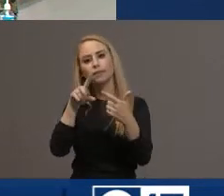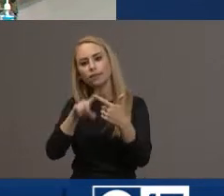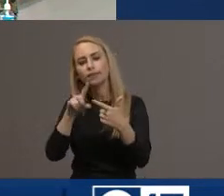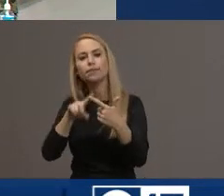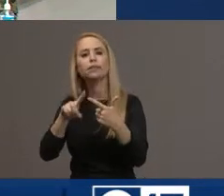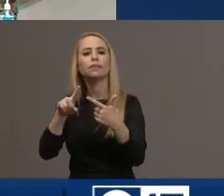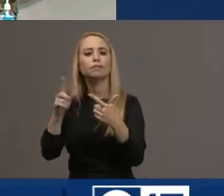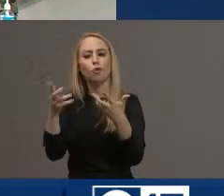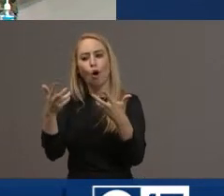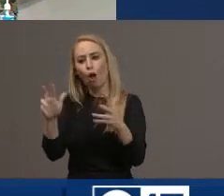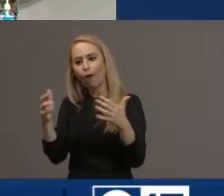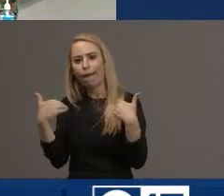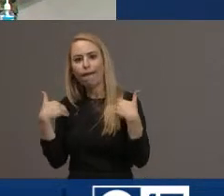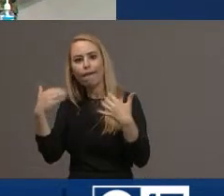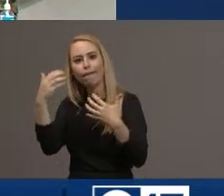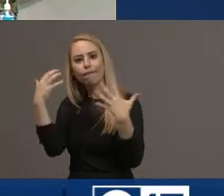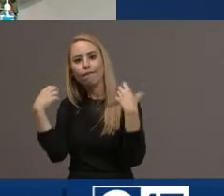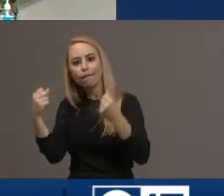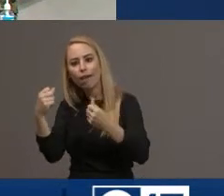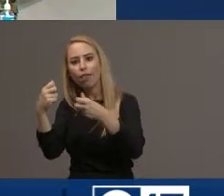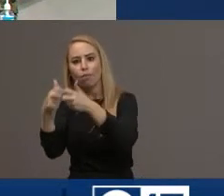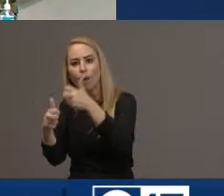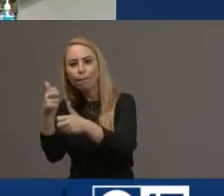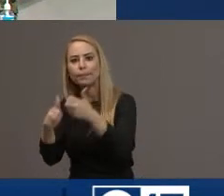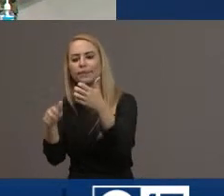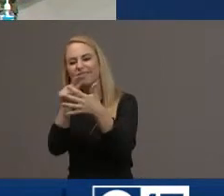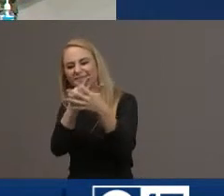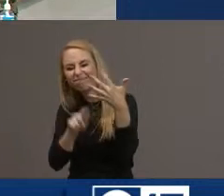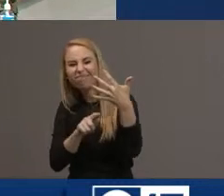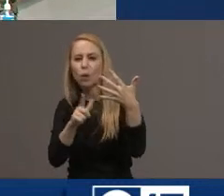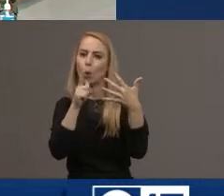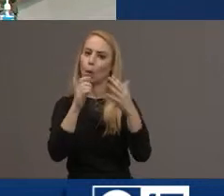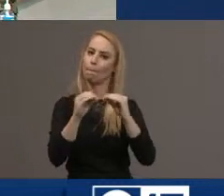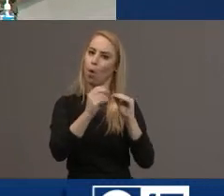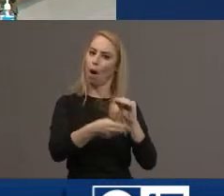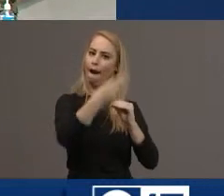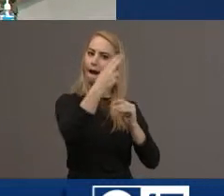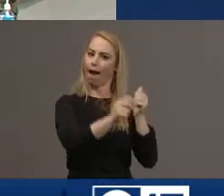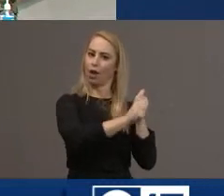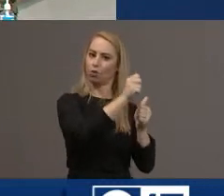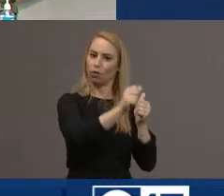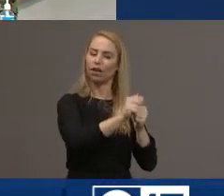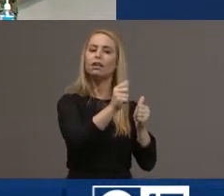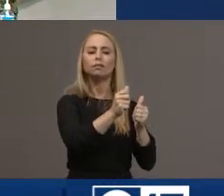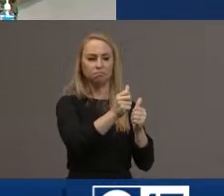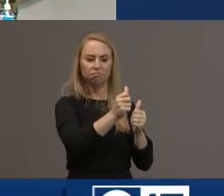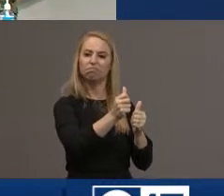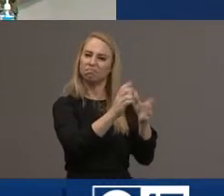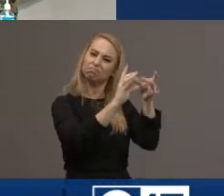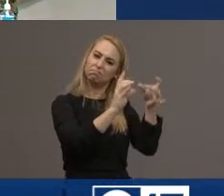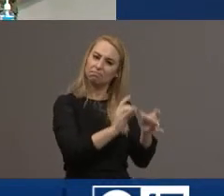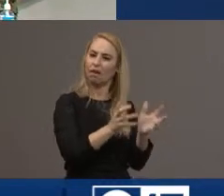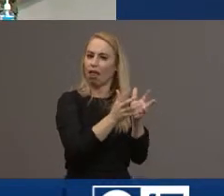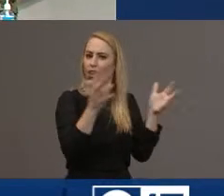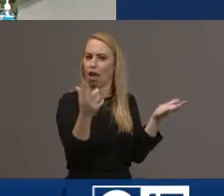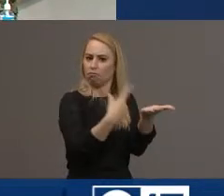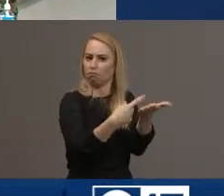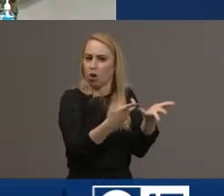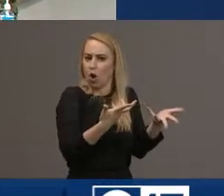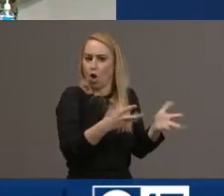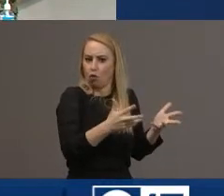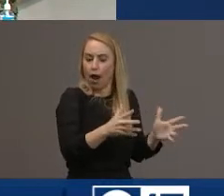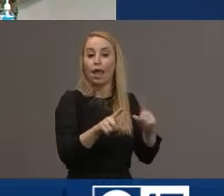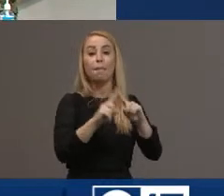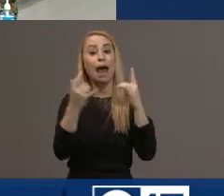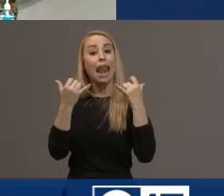certain elderly age category with underlying health conditions, but I want to look at this across the board